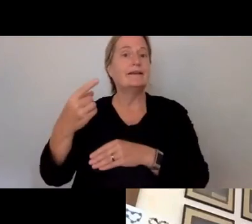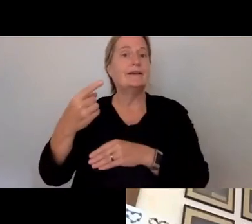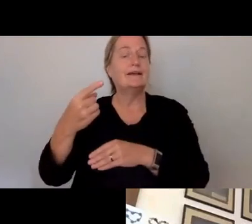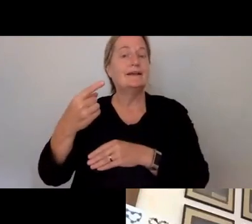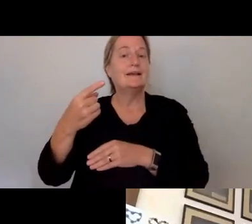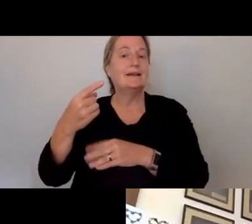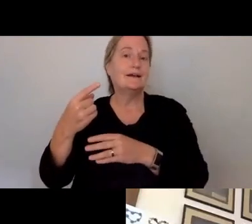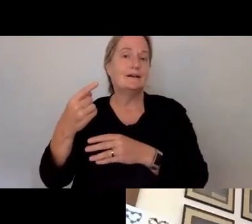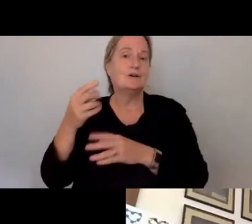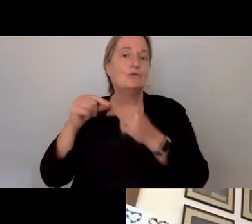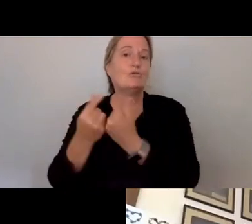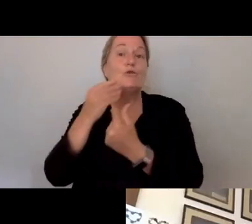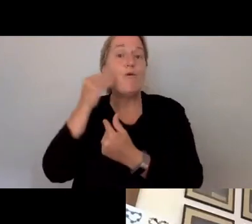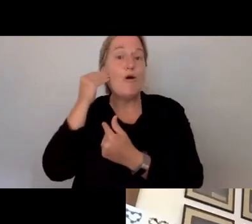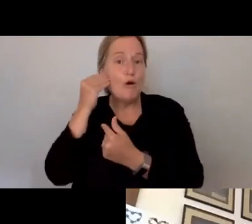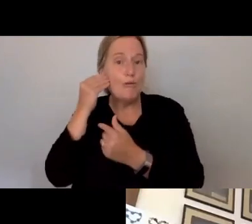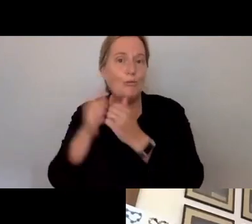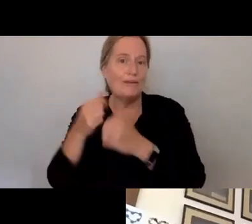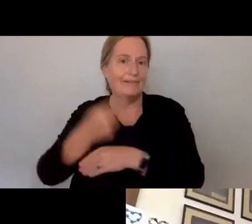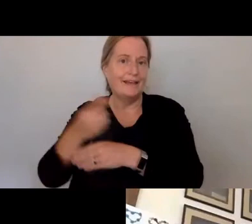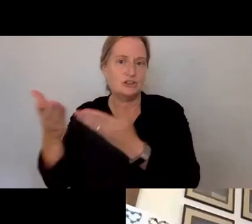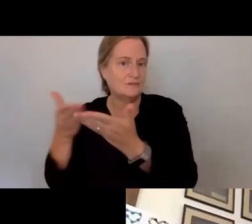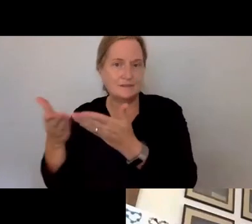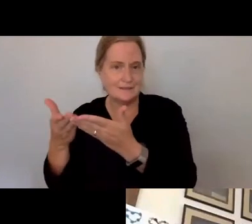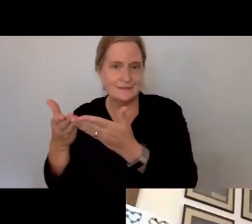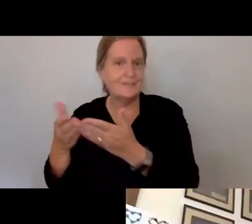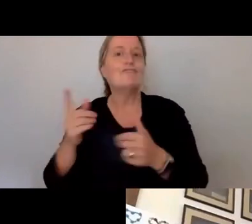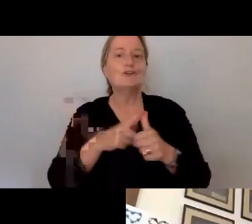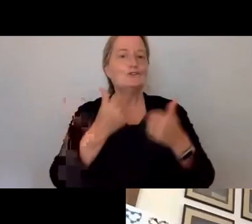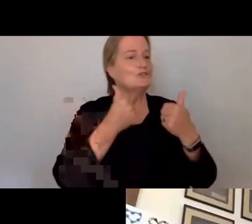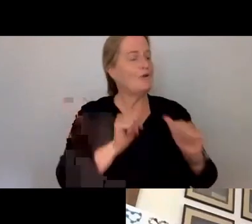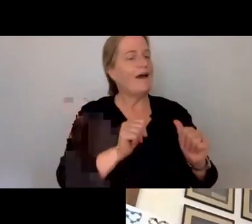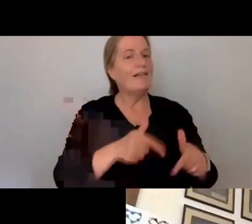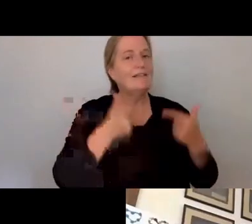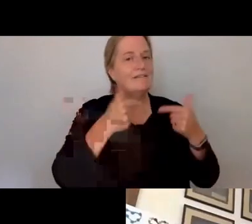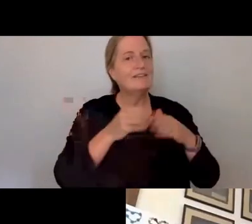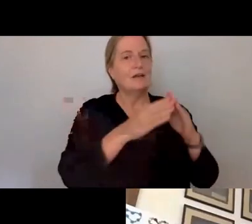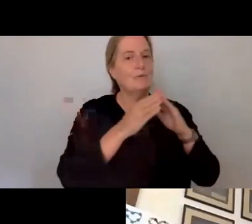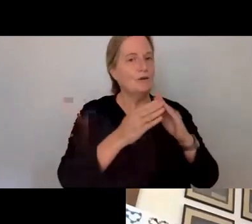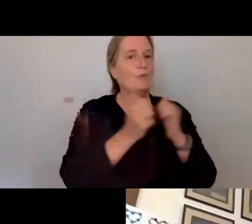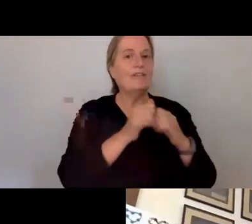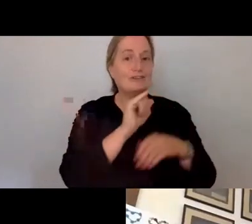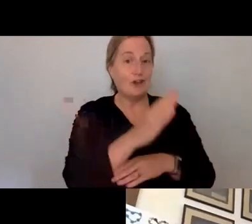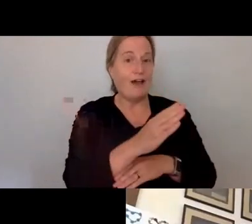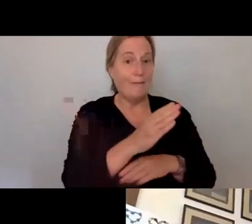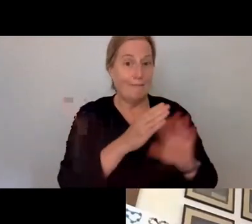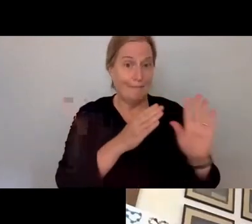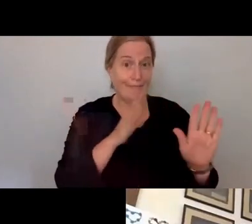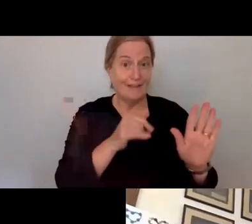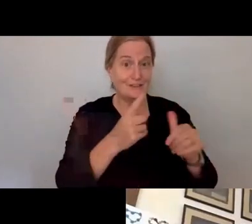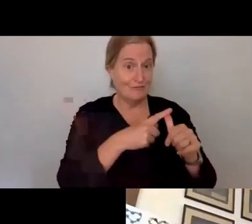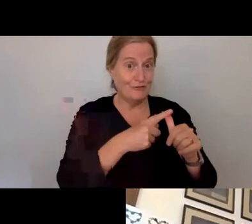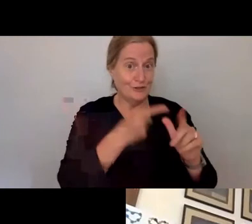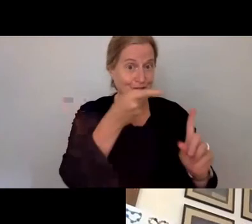5 years, this will be the biggest single change, I think, in the disability service world of anything. And we started